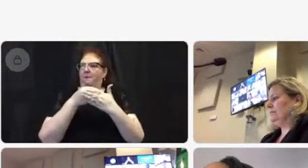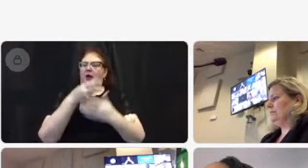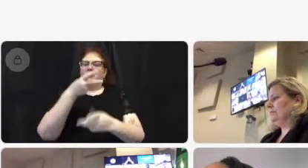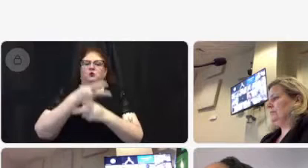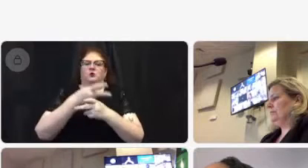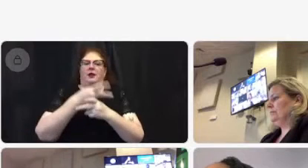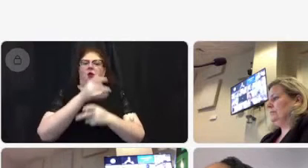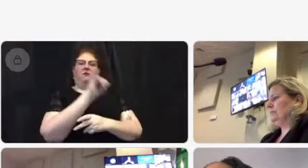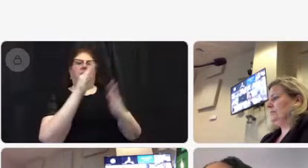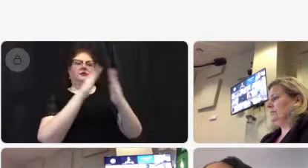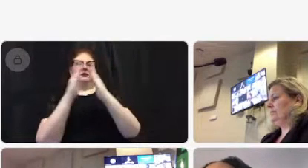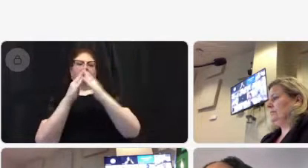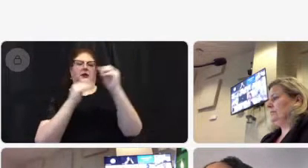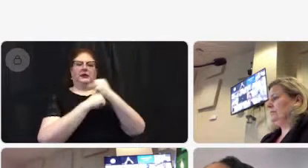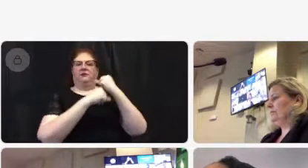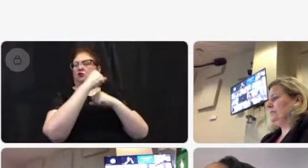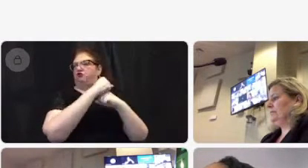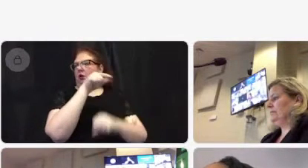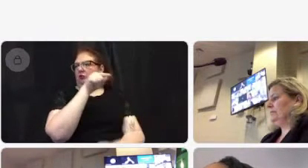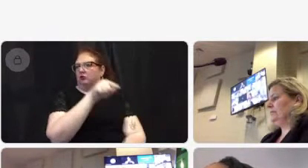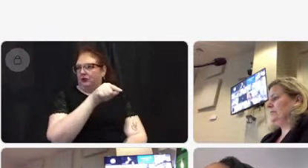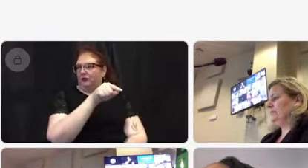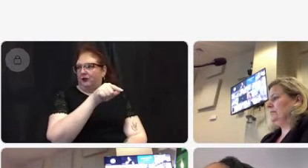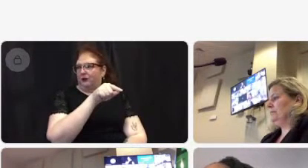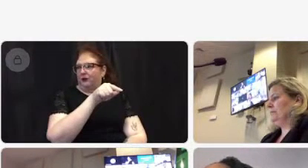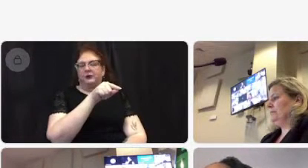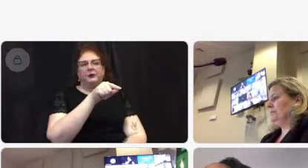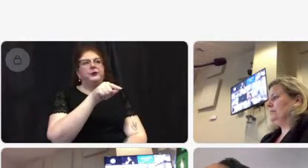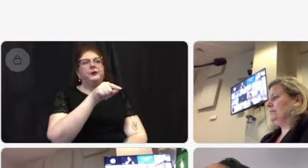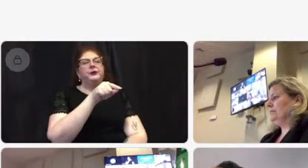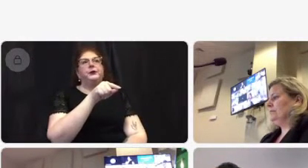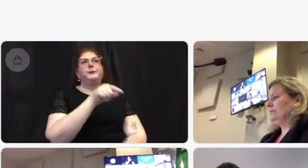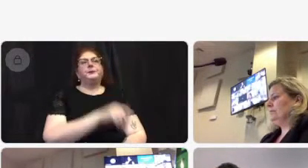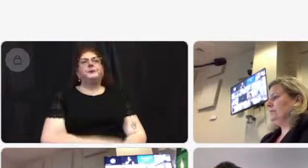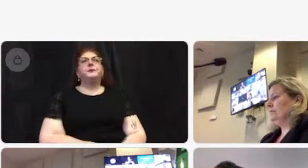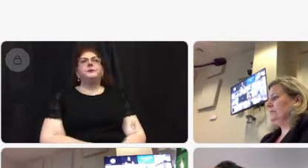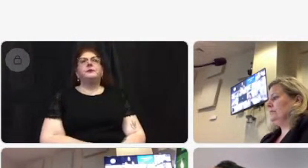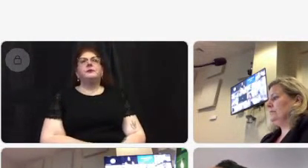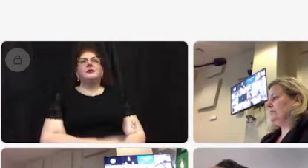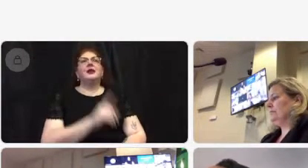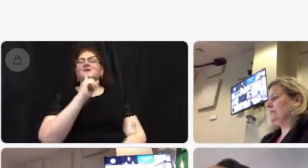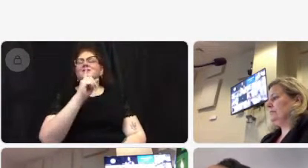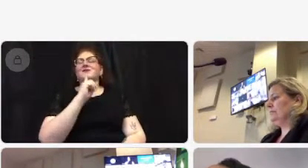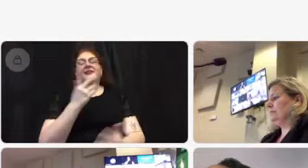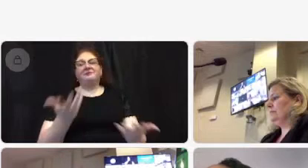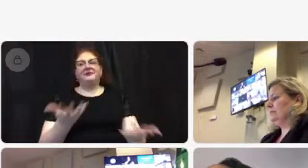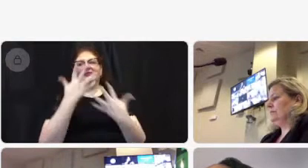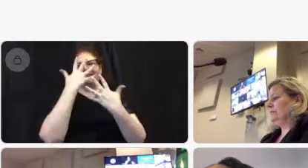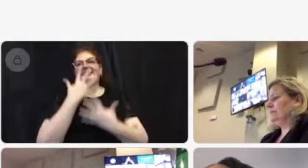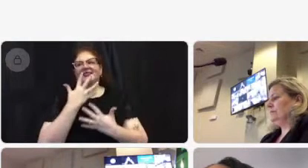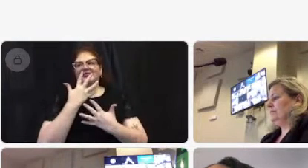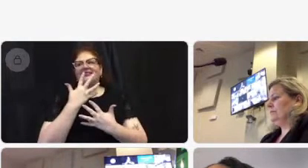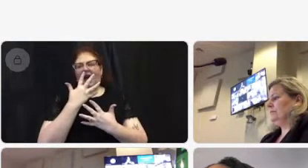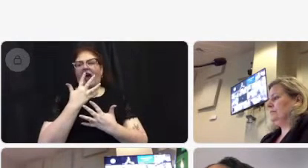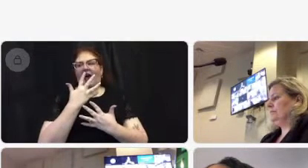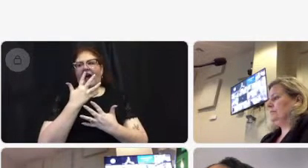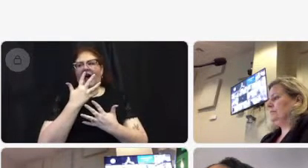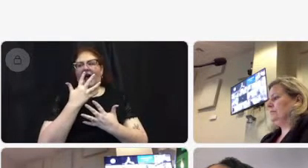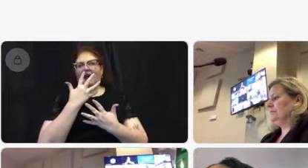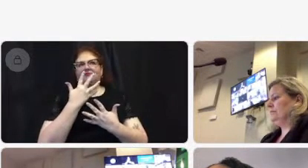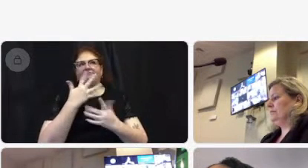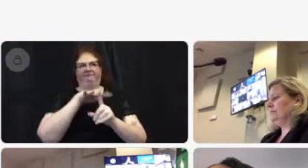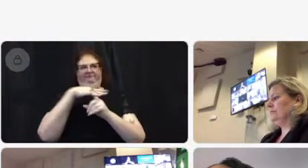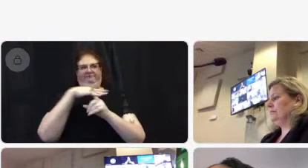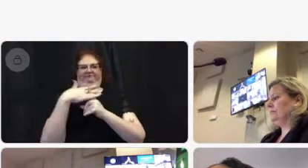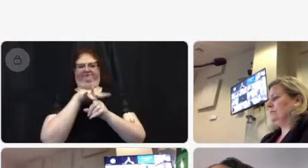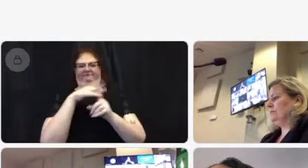infrastructure. And it is just a sad reality that you can't do 20 million